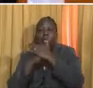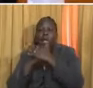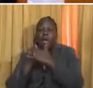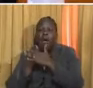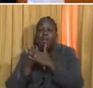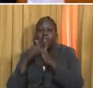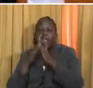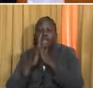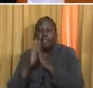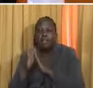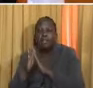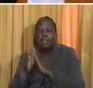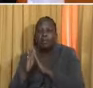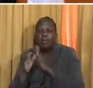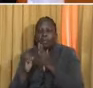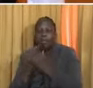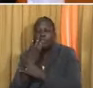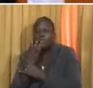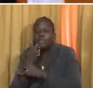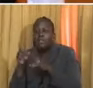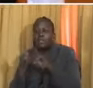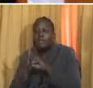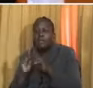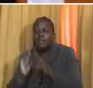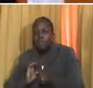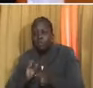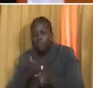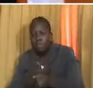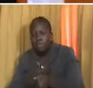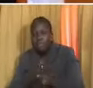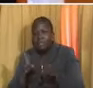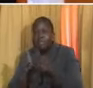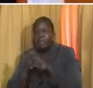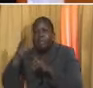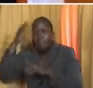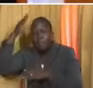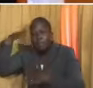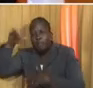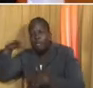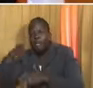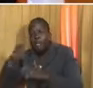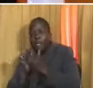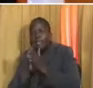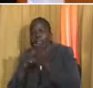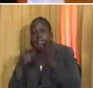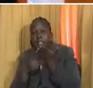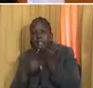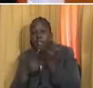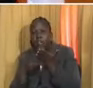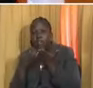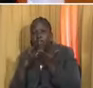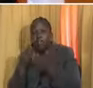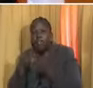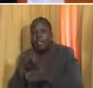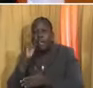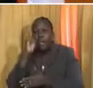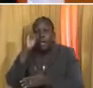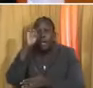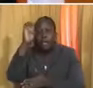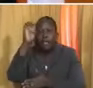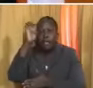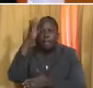directorates, divisions, and committees, being the professional and technical arm of the IBC, perform